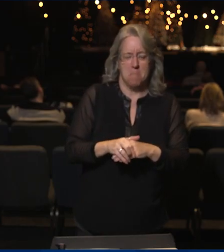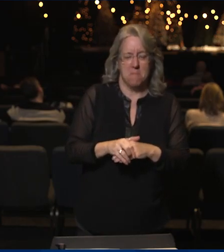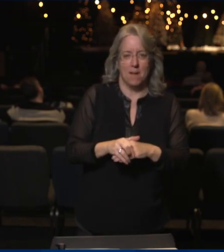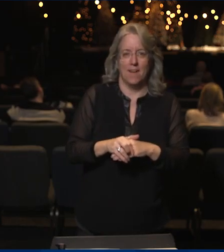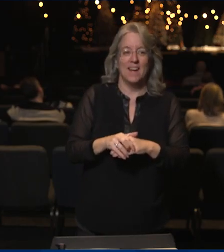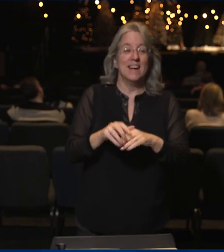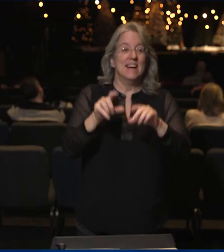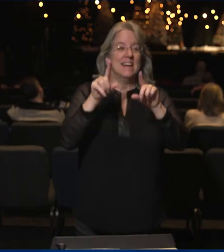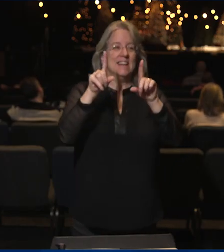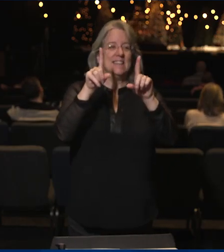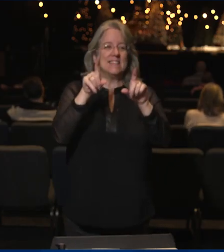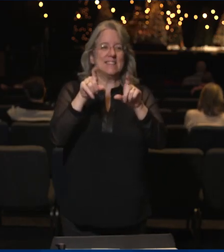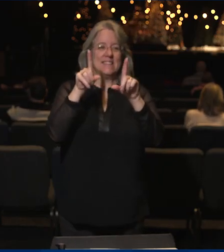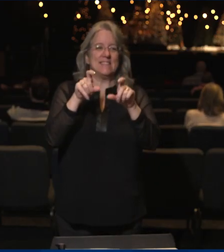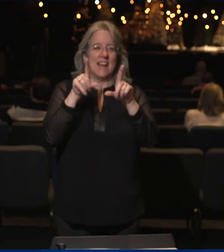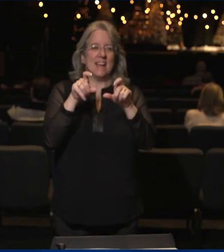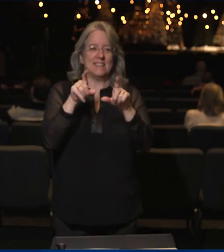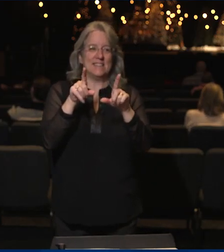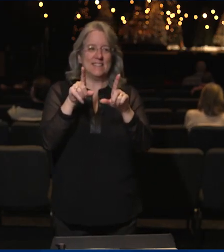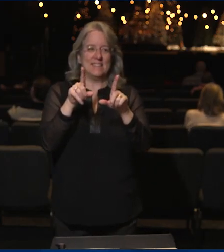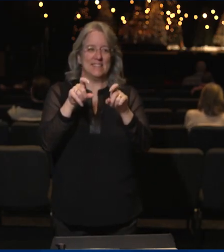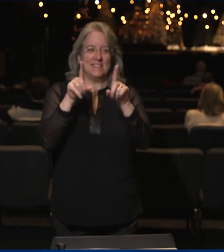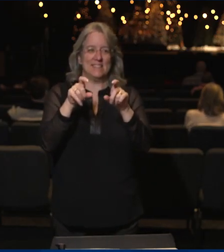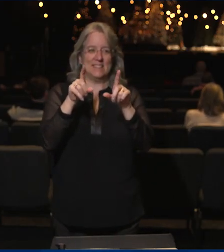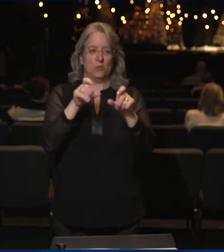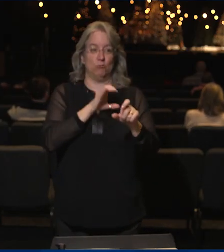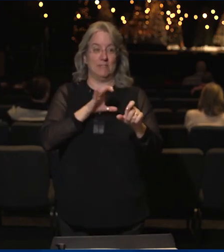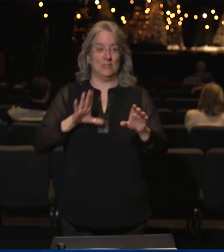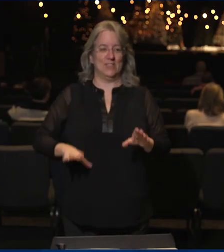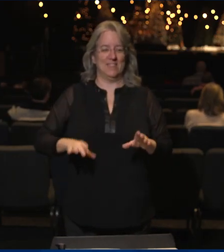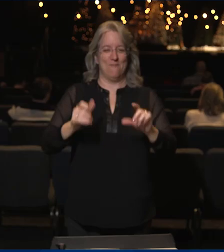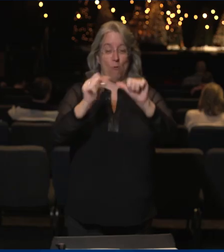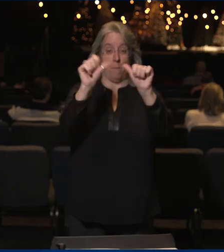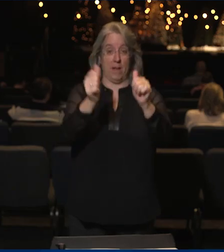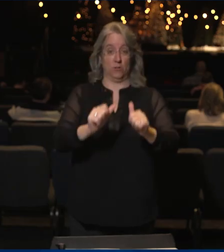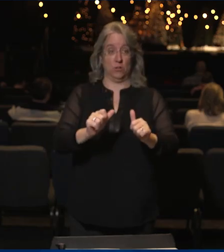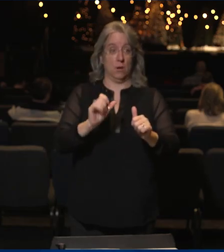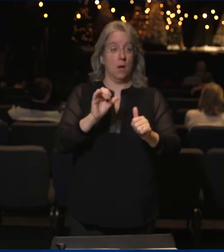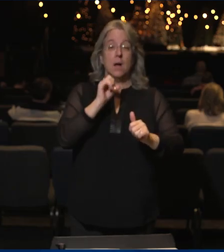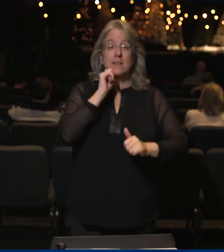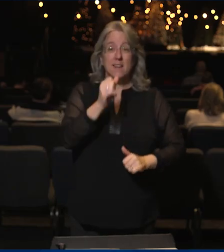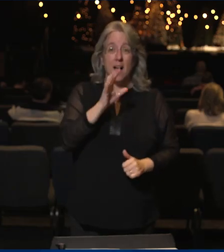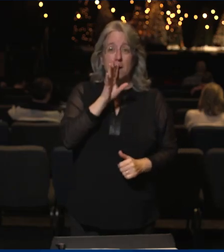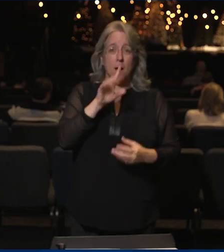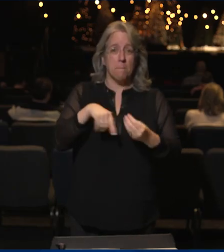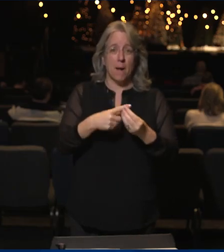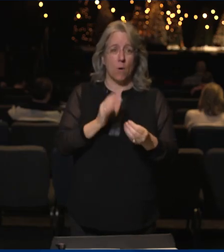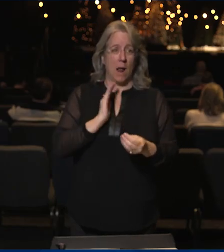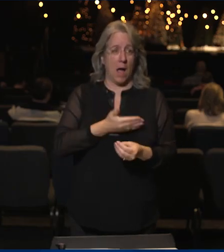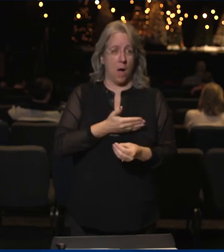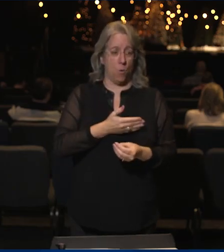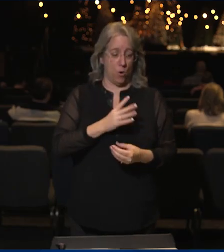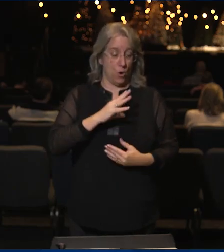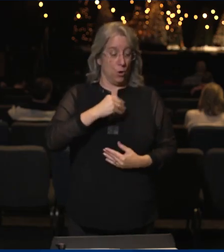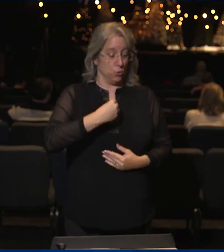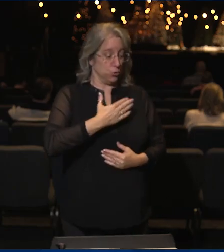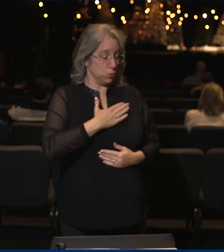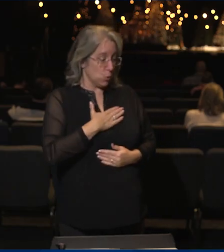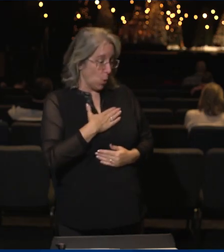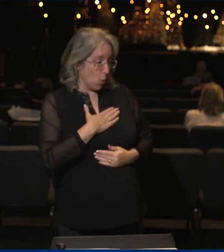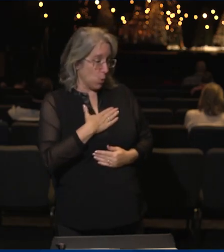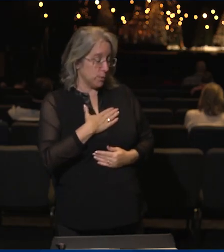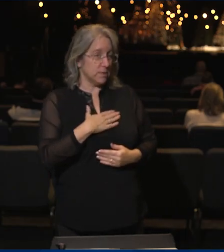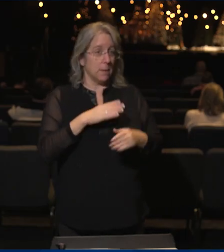of Christian formation. Christian formation is not the state of our souls and our behaviors when we're cozy in bed